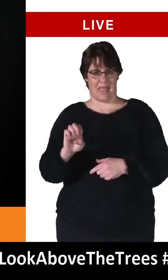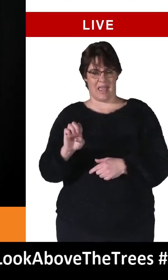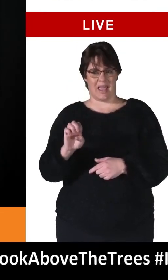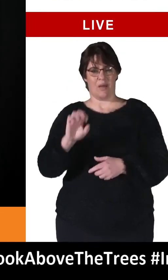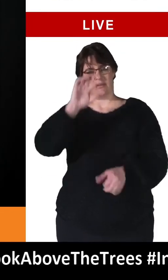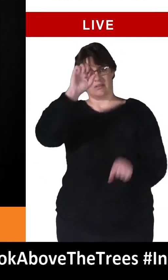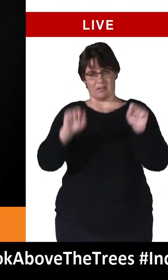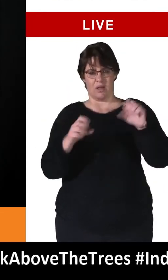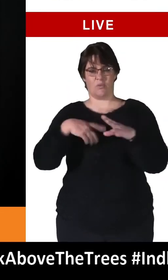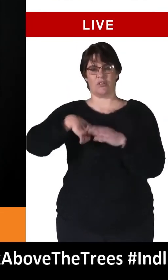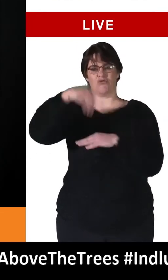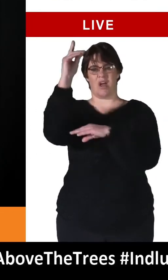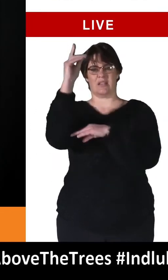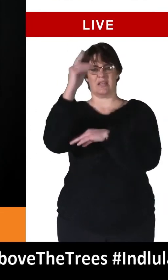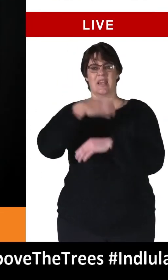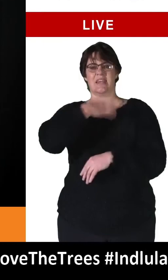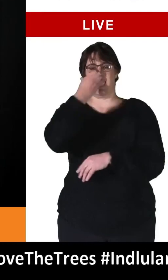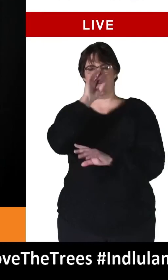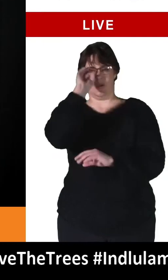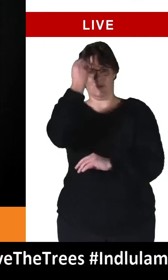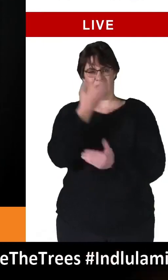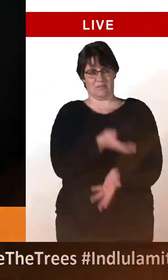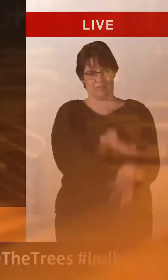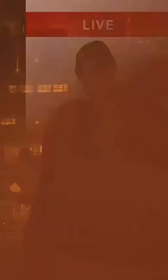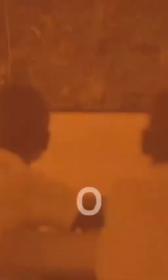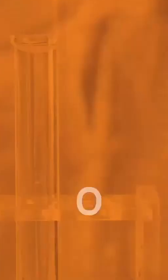of Giraffe Neck News.